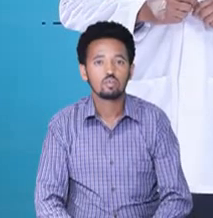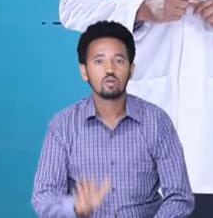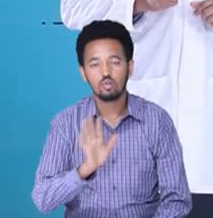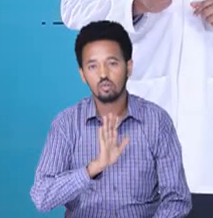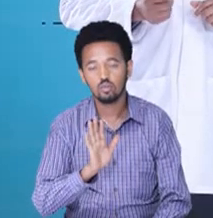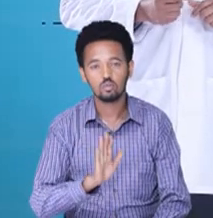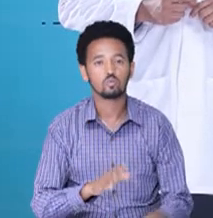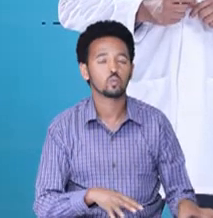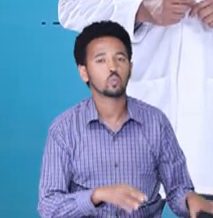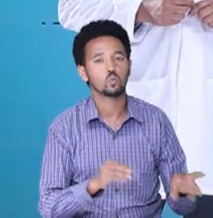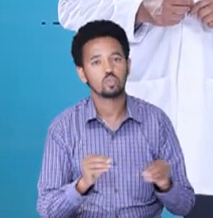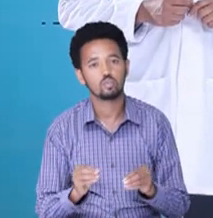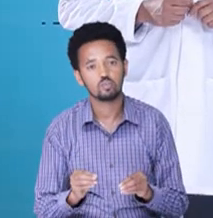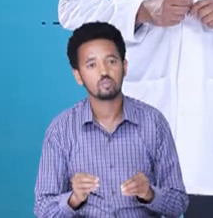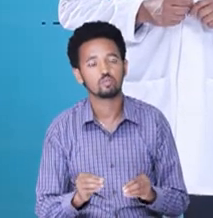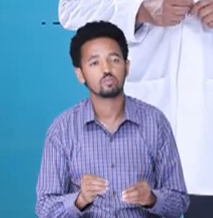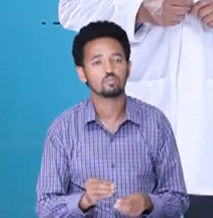Hello, student.